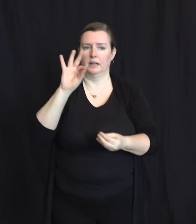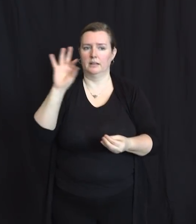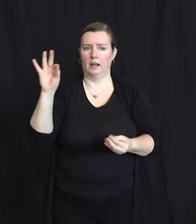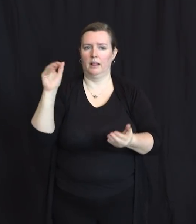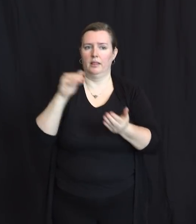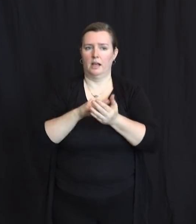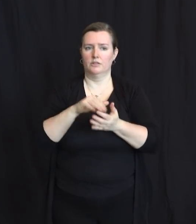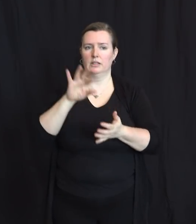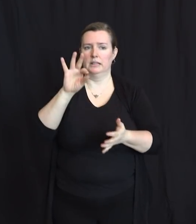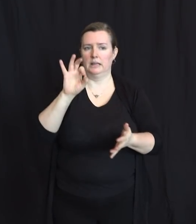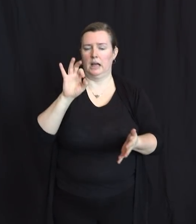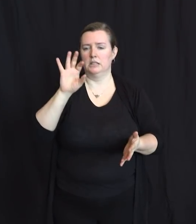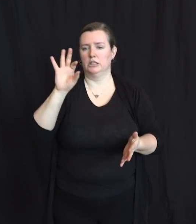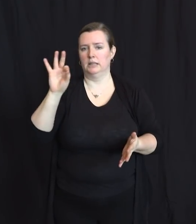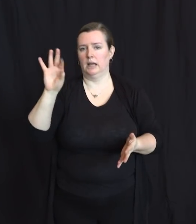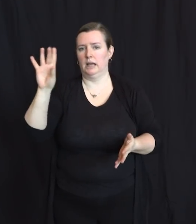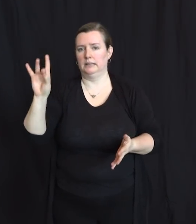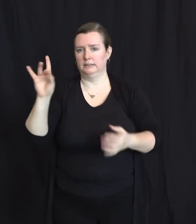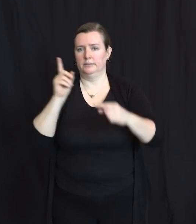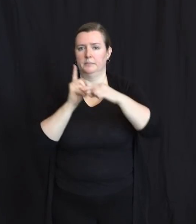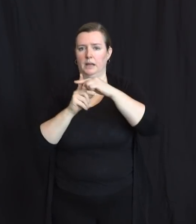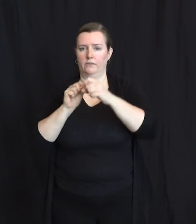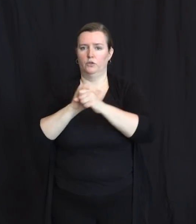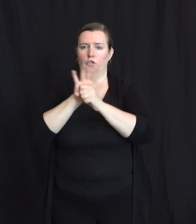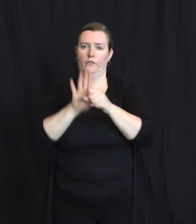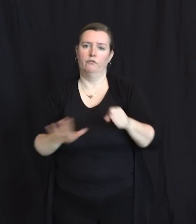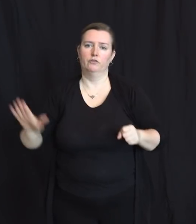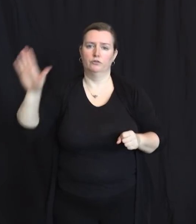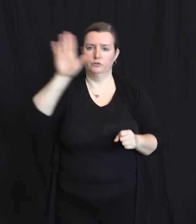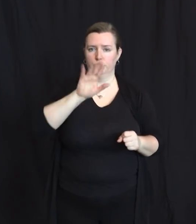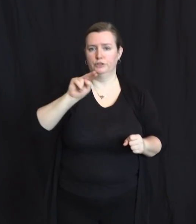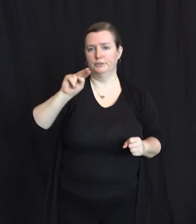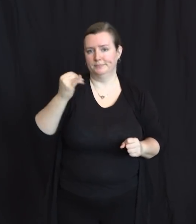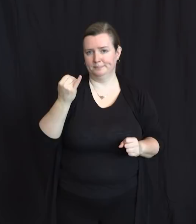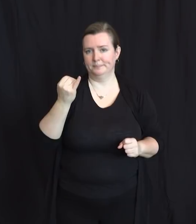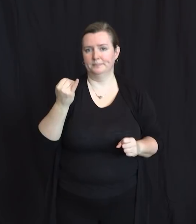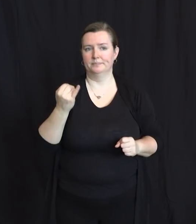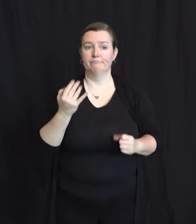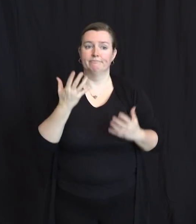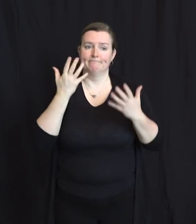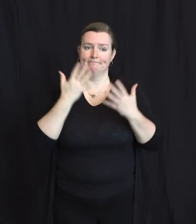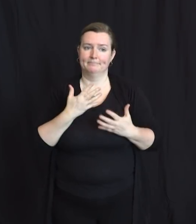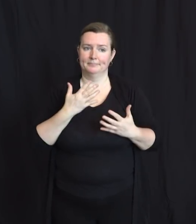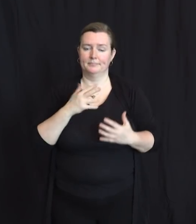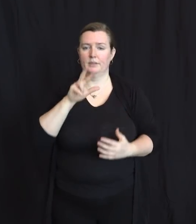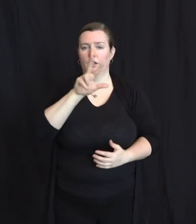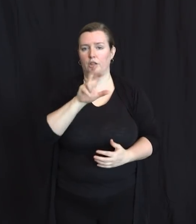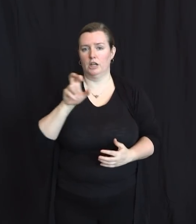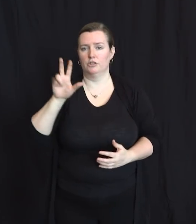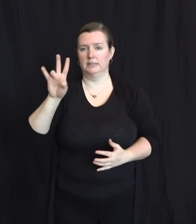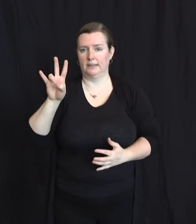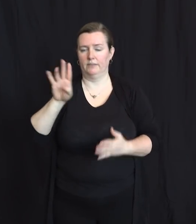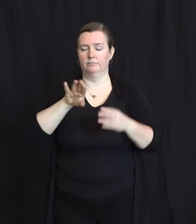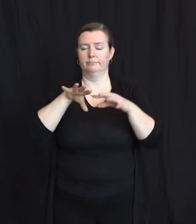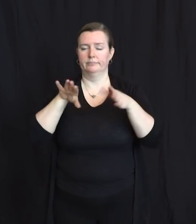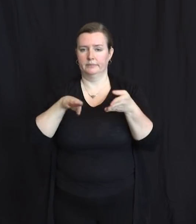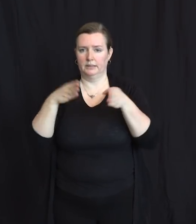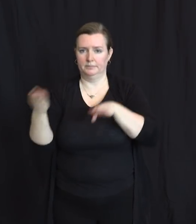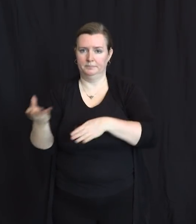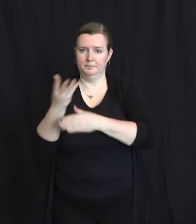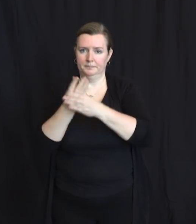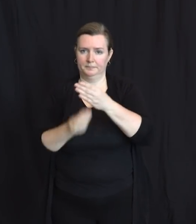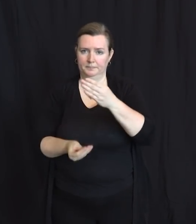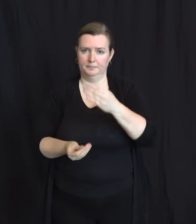99,989 positive cases in the state. And sadly, 307 new deaths have been reported to the department.